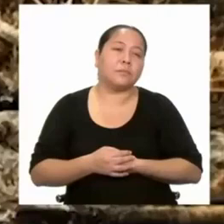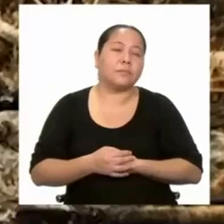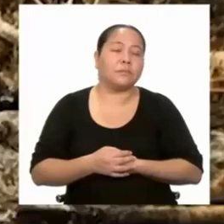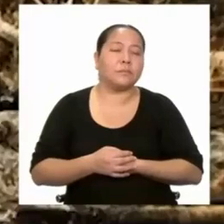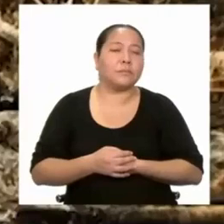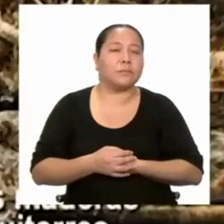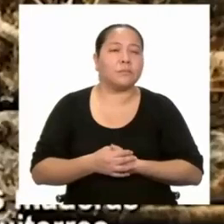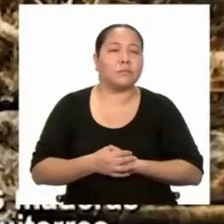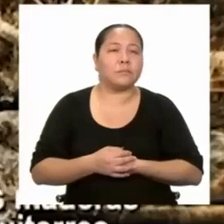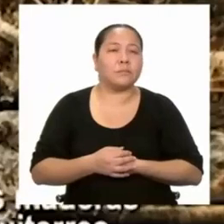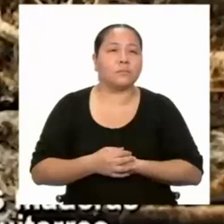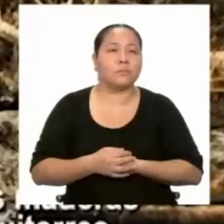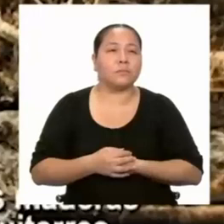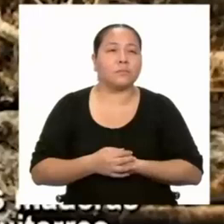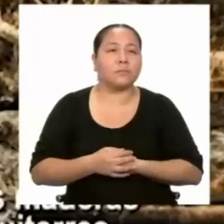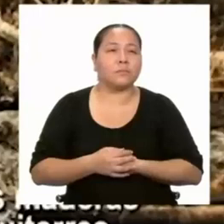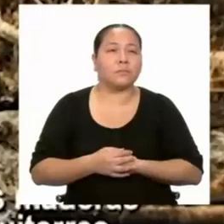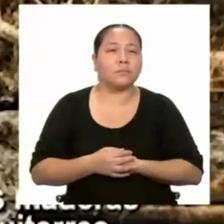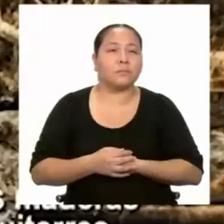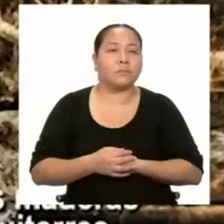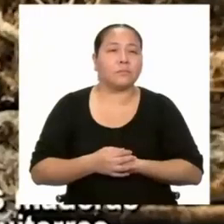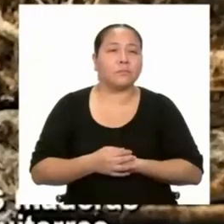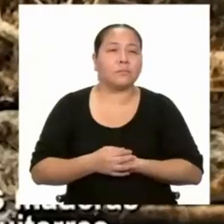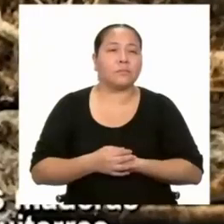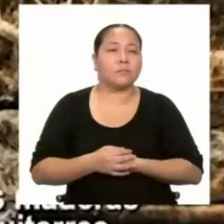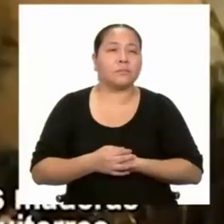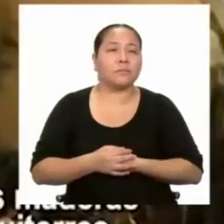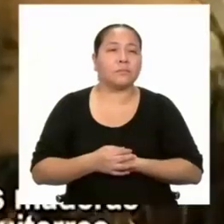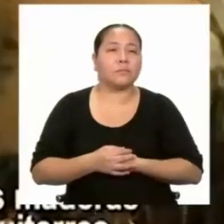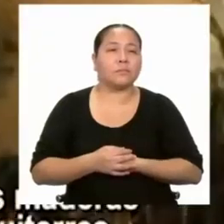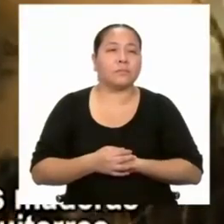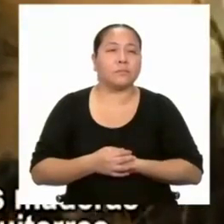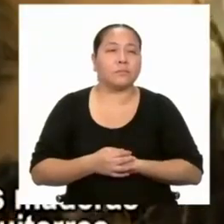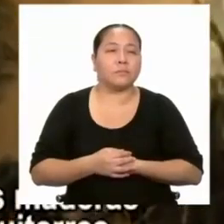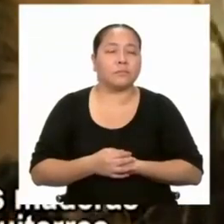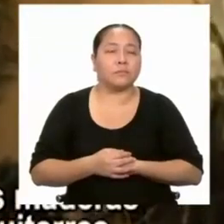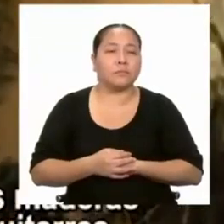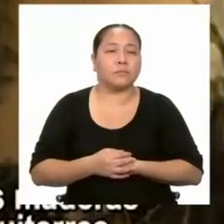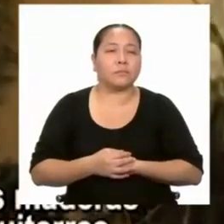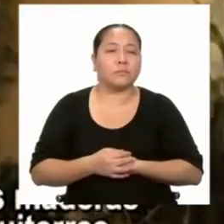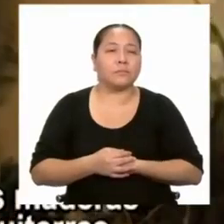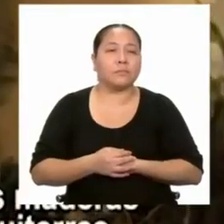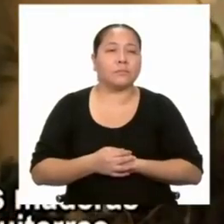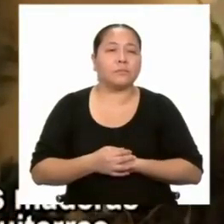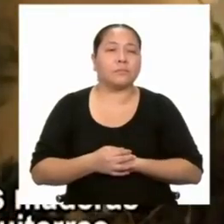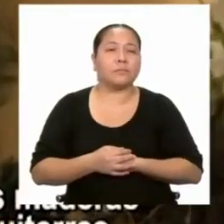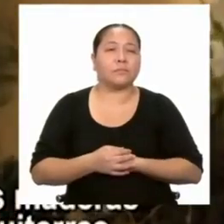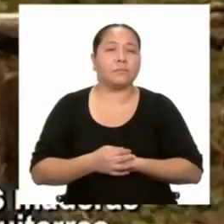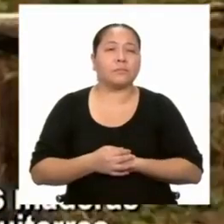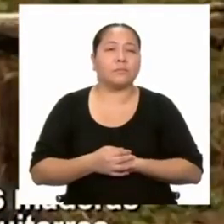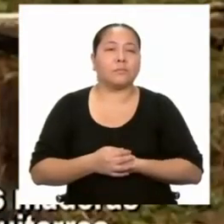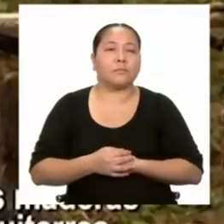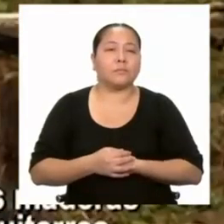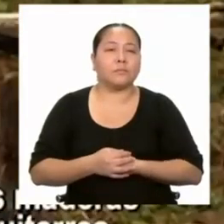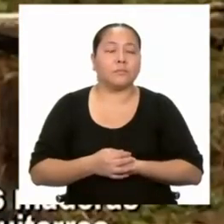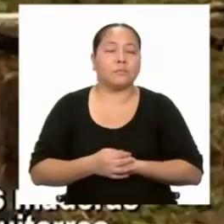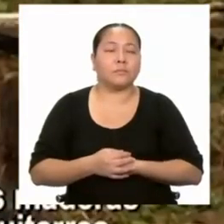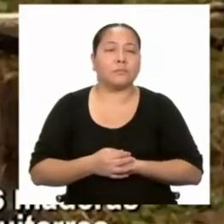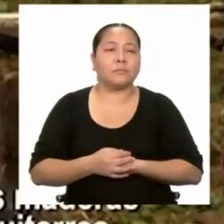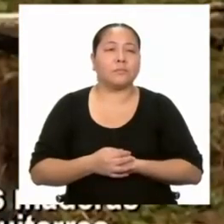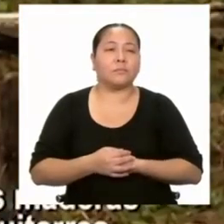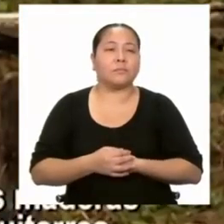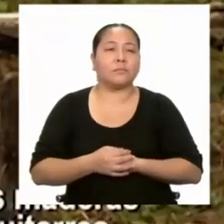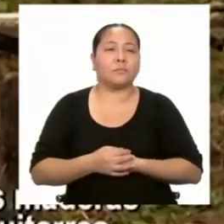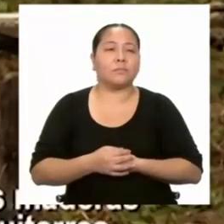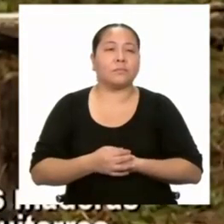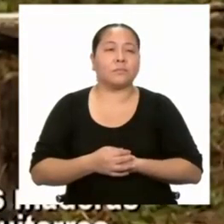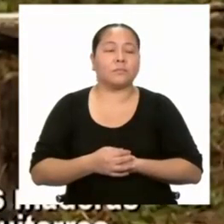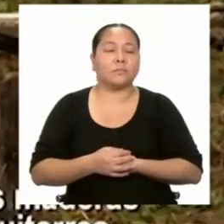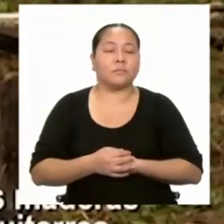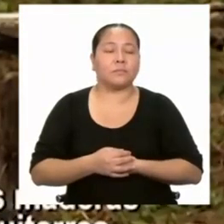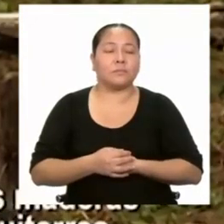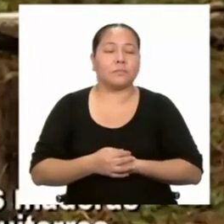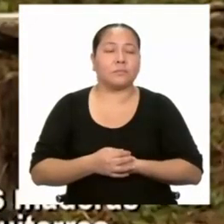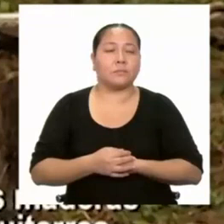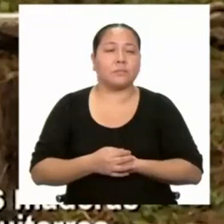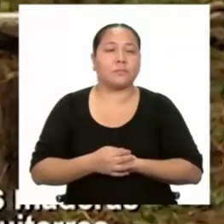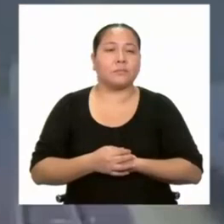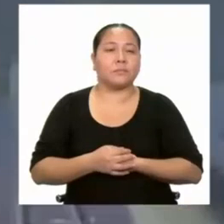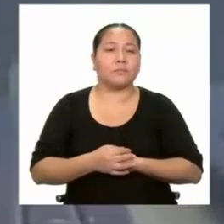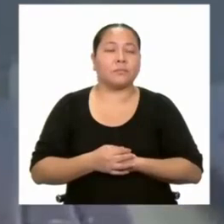in general, making it more and more difficult to source and acquire the woods that we need to build great